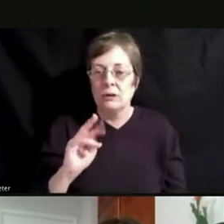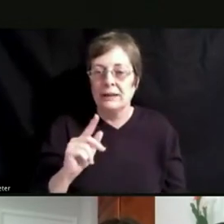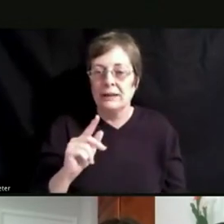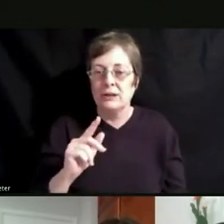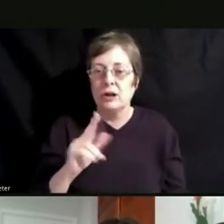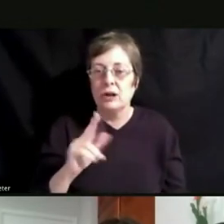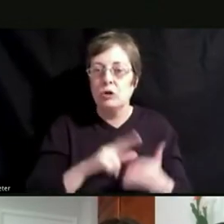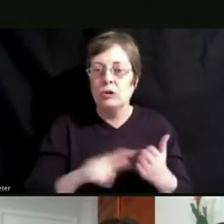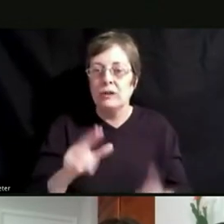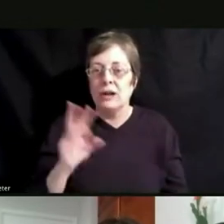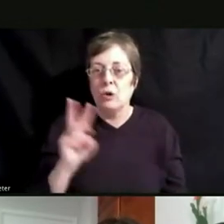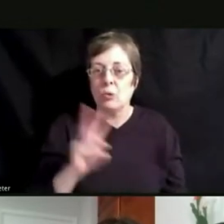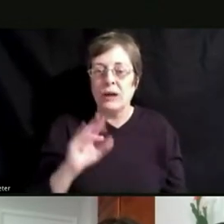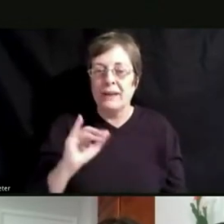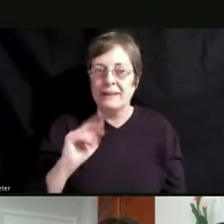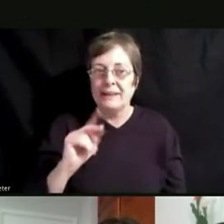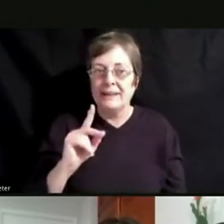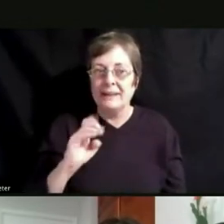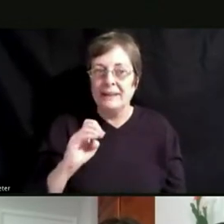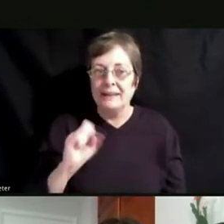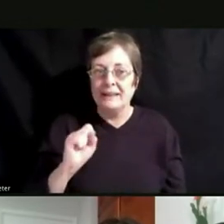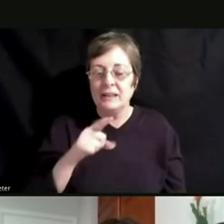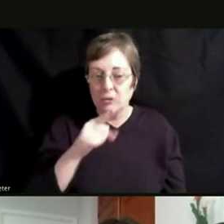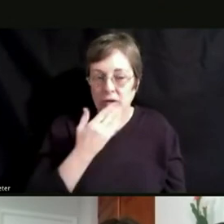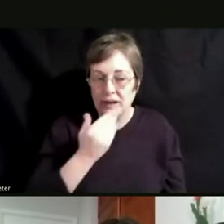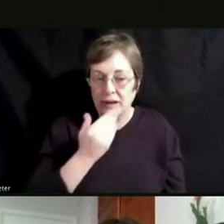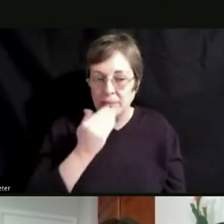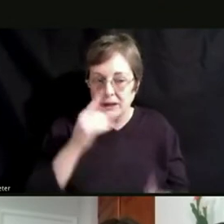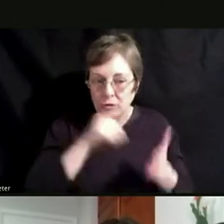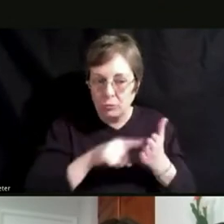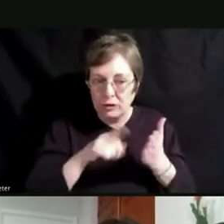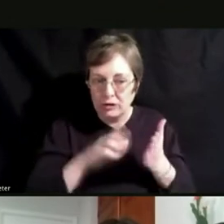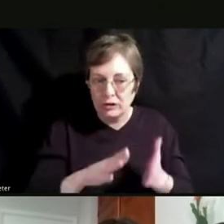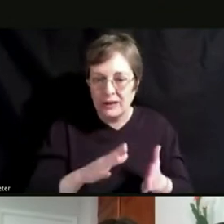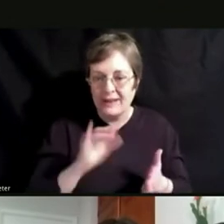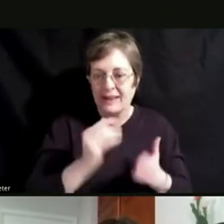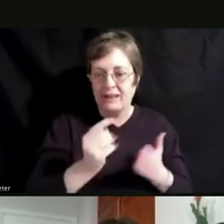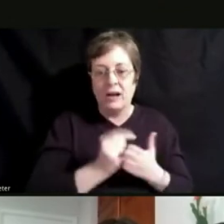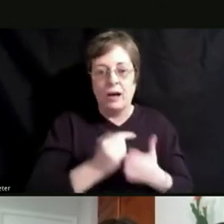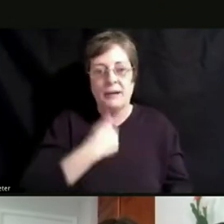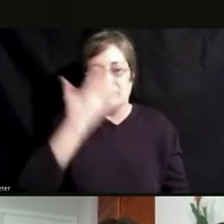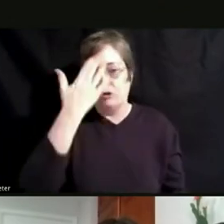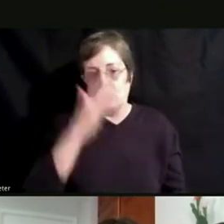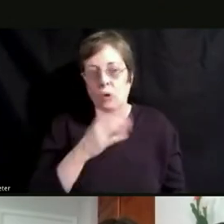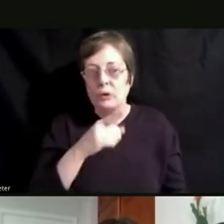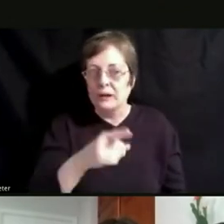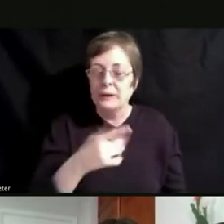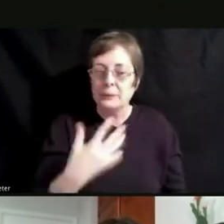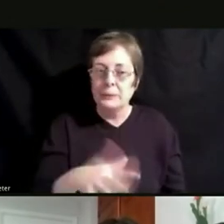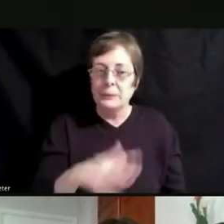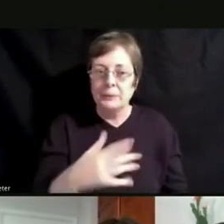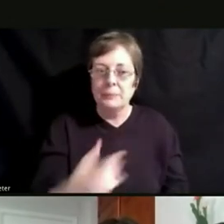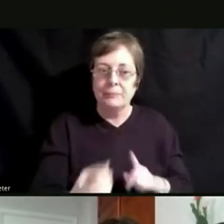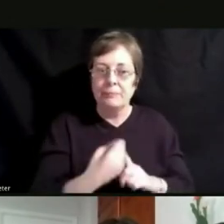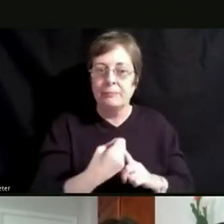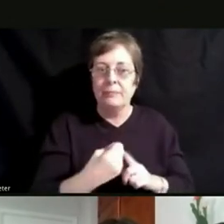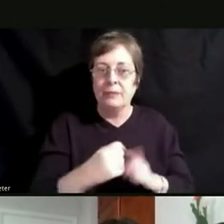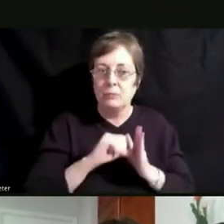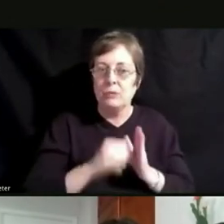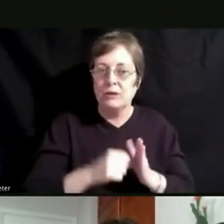is a diabetes researcher. And I didn't know it at the time, but the impression that he made on me was clearly long lasting.